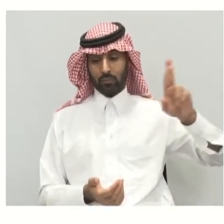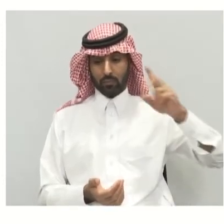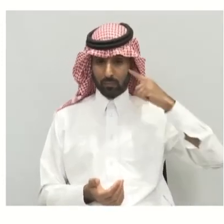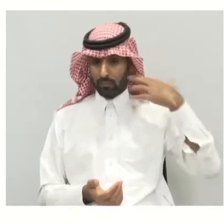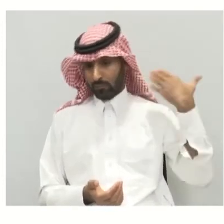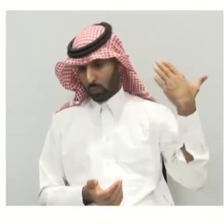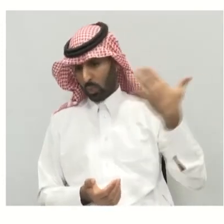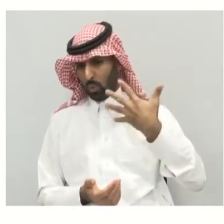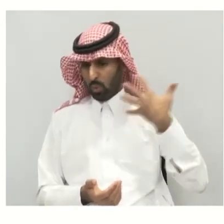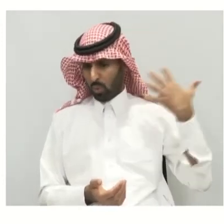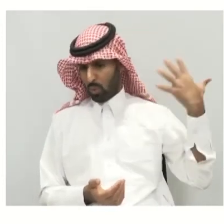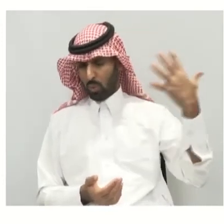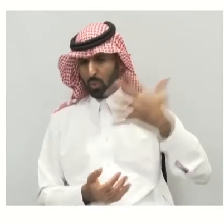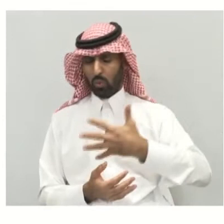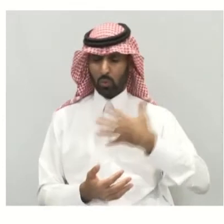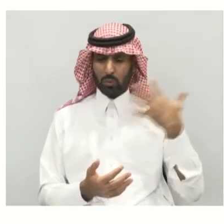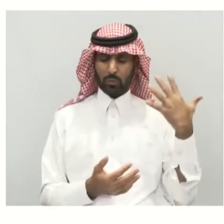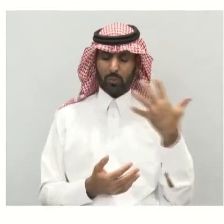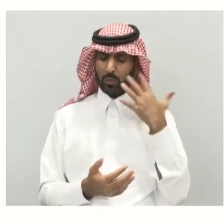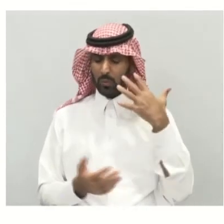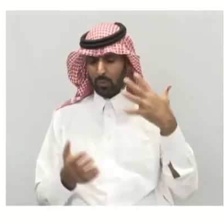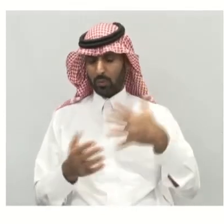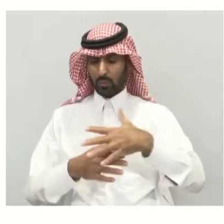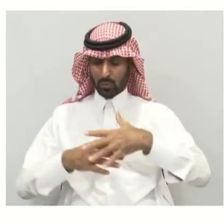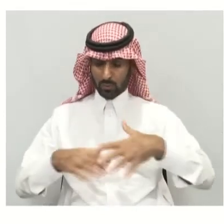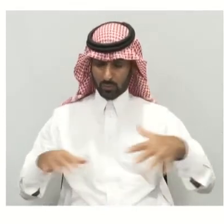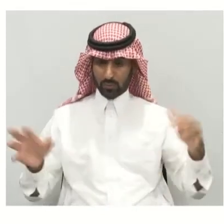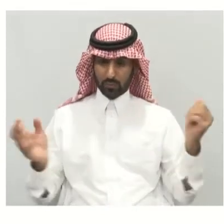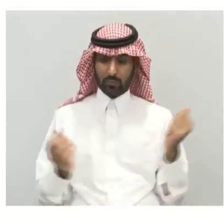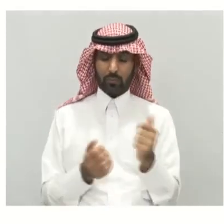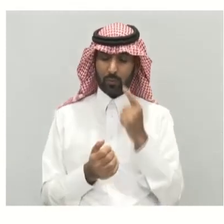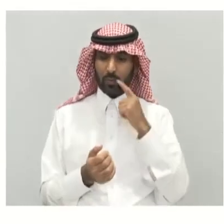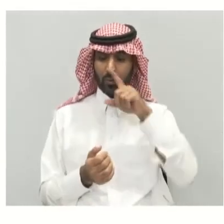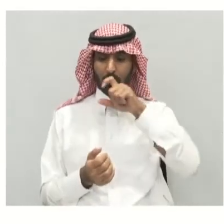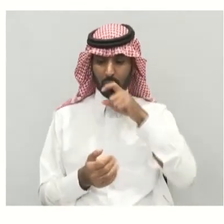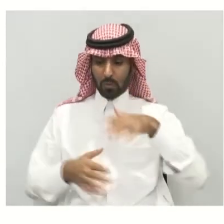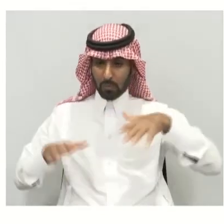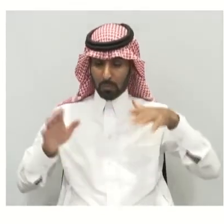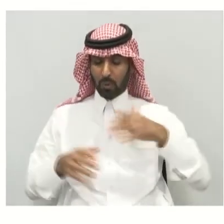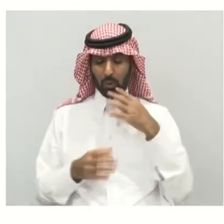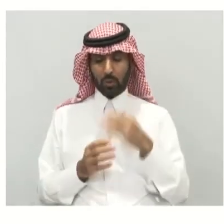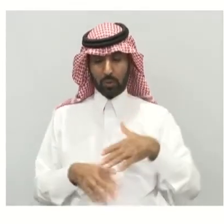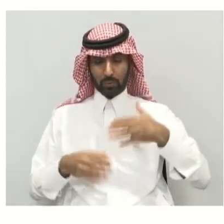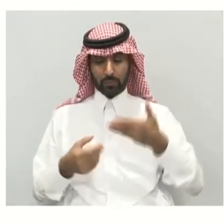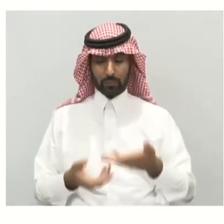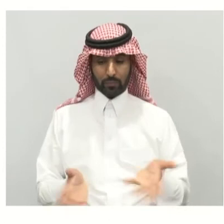the wind rushing by, heard the sounds of nature, the birds, the trees, the water